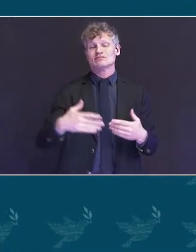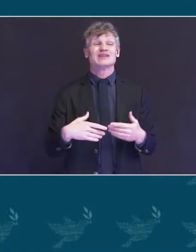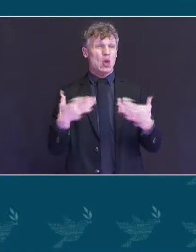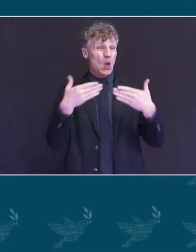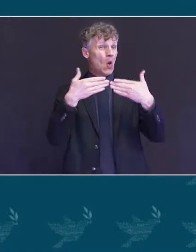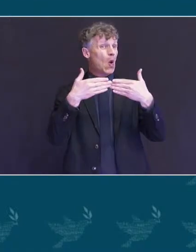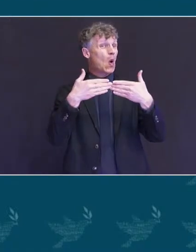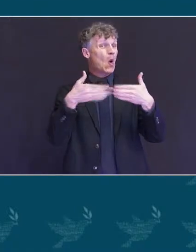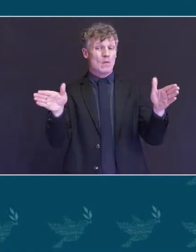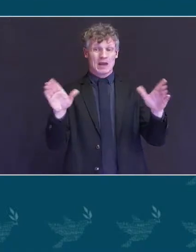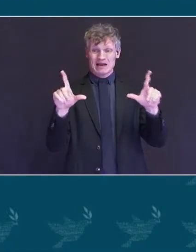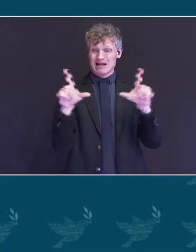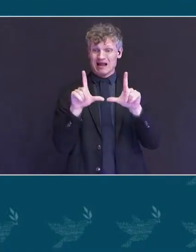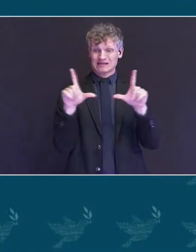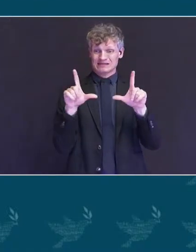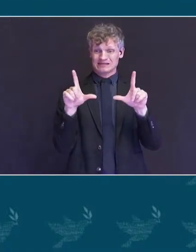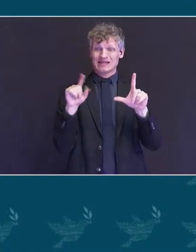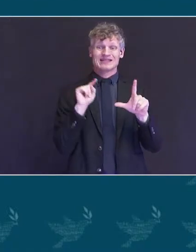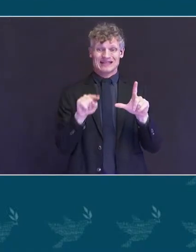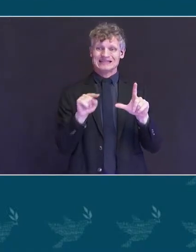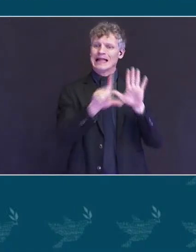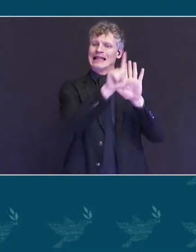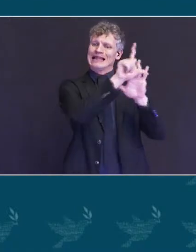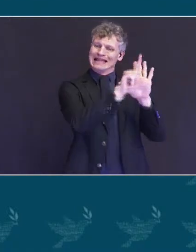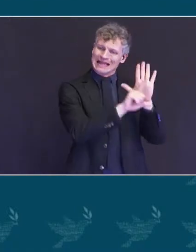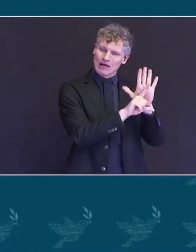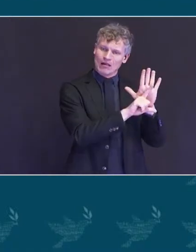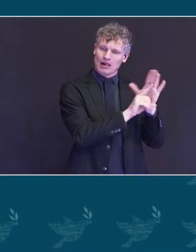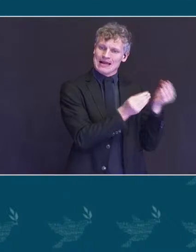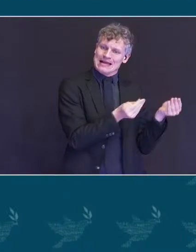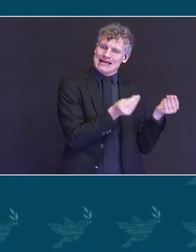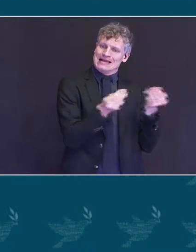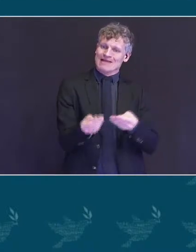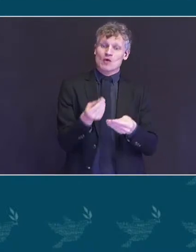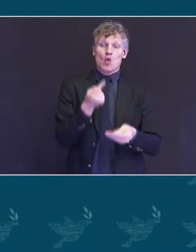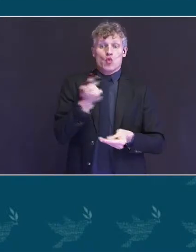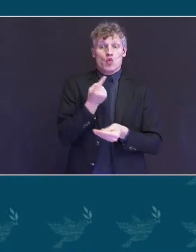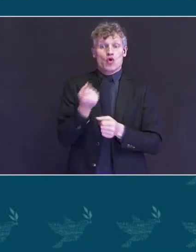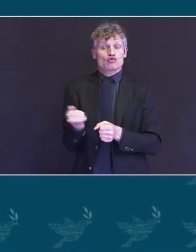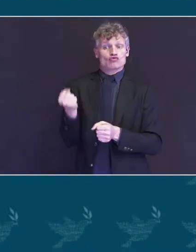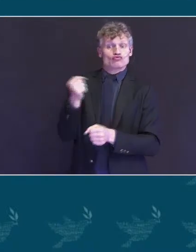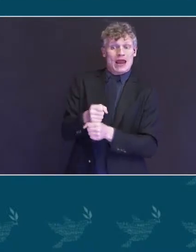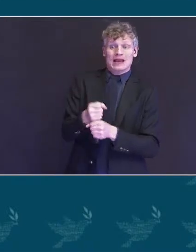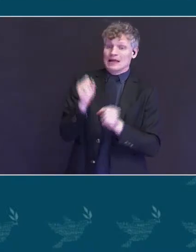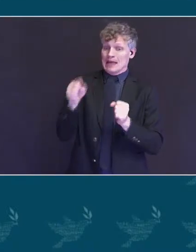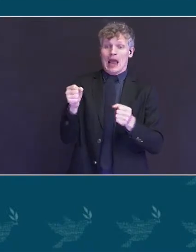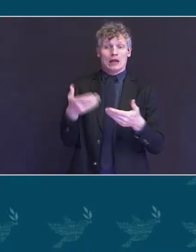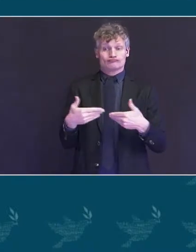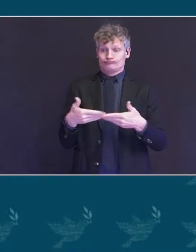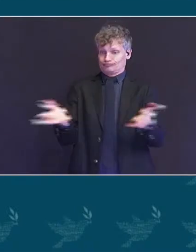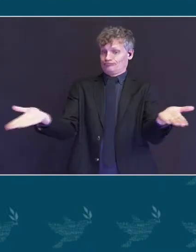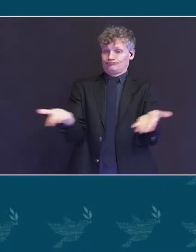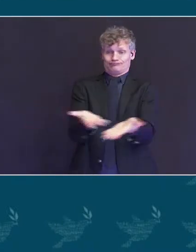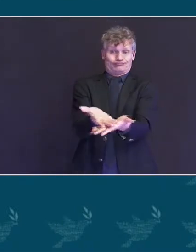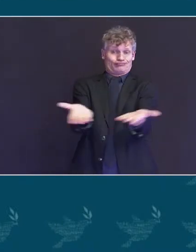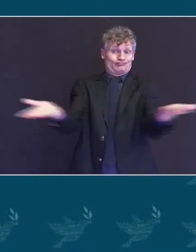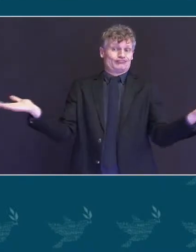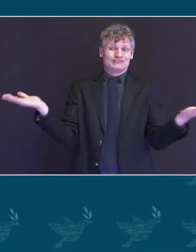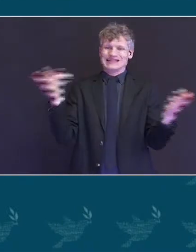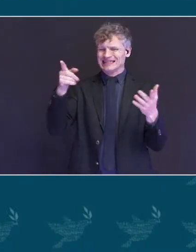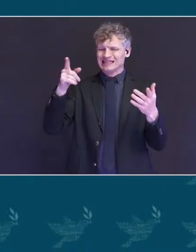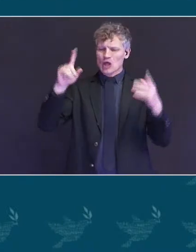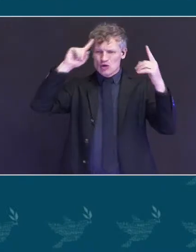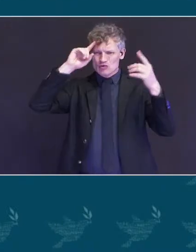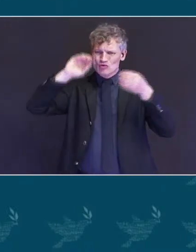legal framework that allows creators of content to share their work under a Creative Commons license, enabling